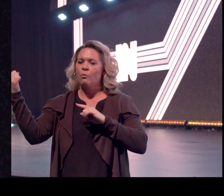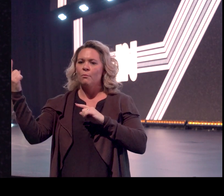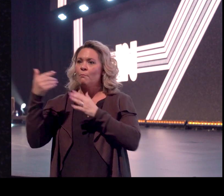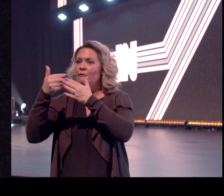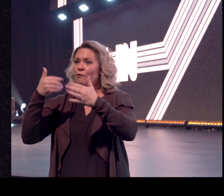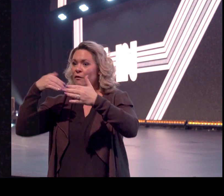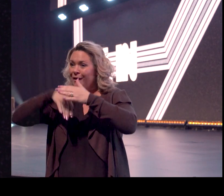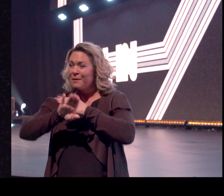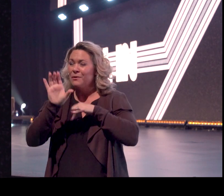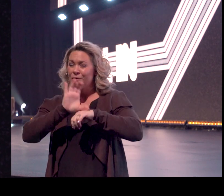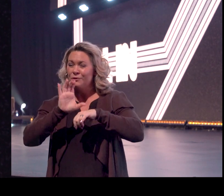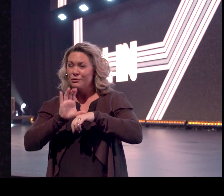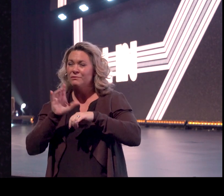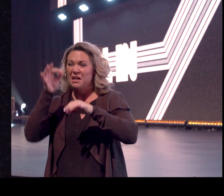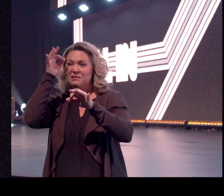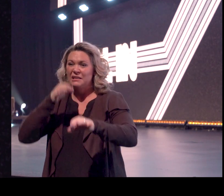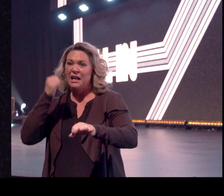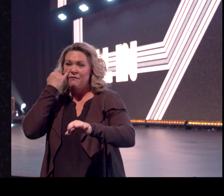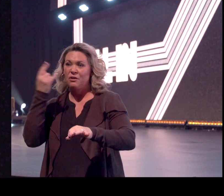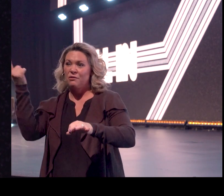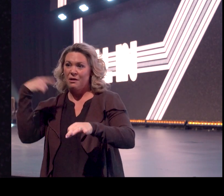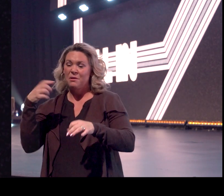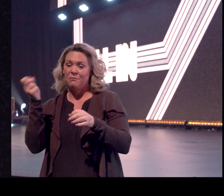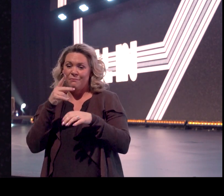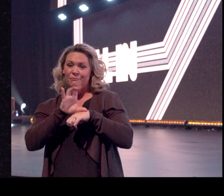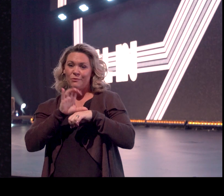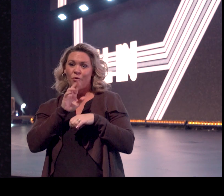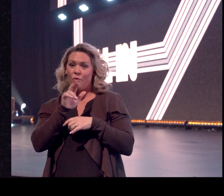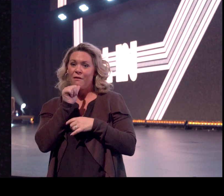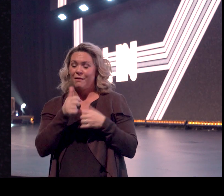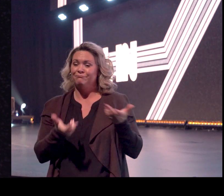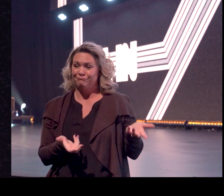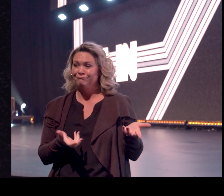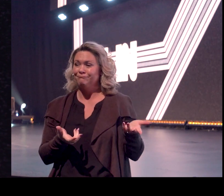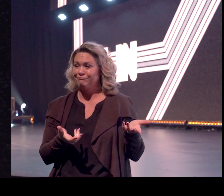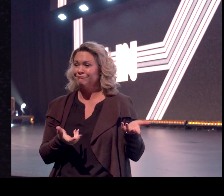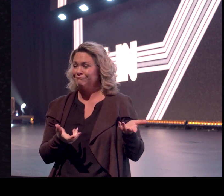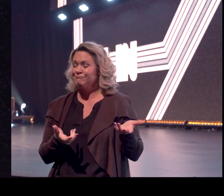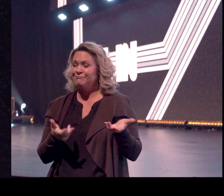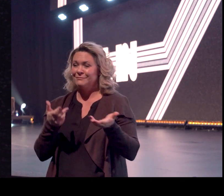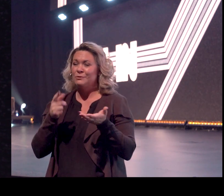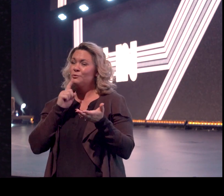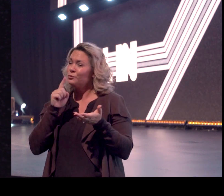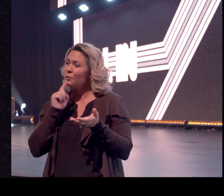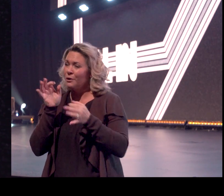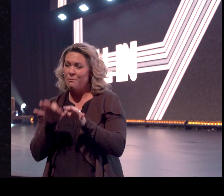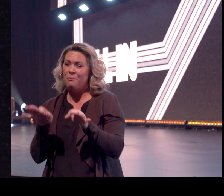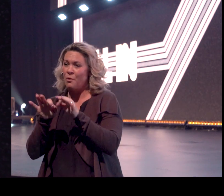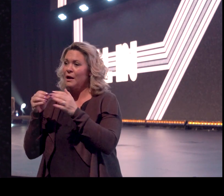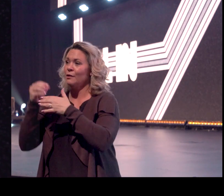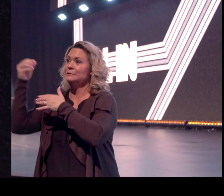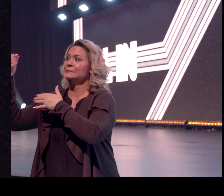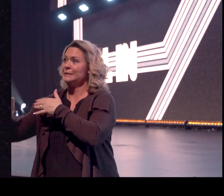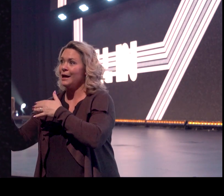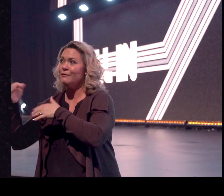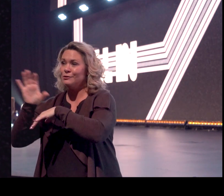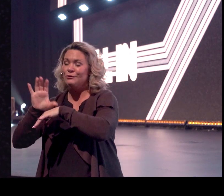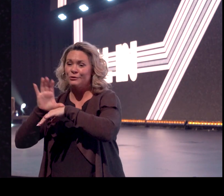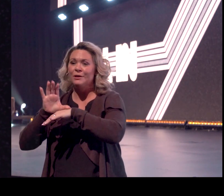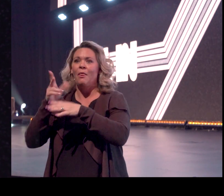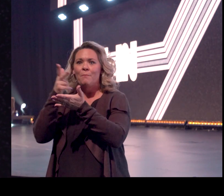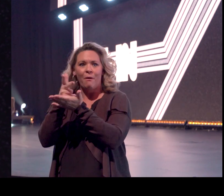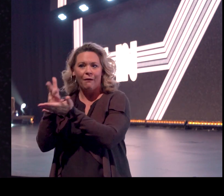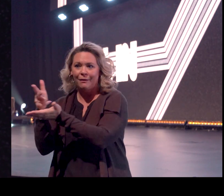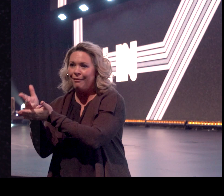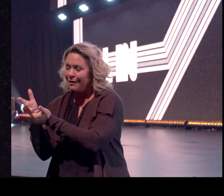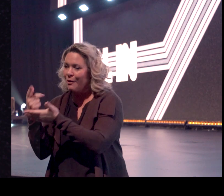come back before they ever walk in the doors and hear the message? Do you know that? So what does that say? It matters that every single